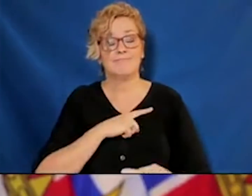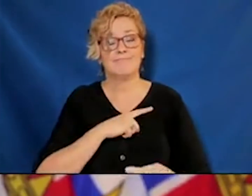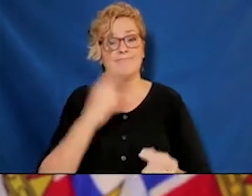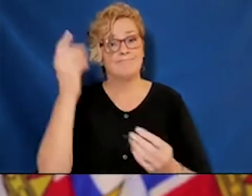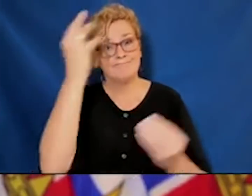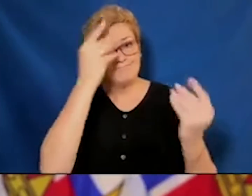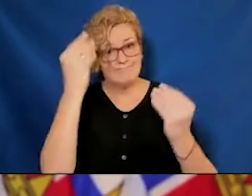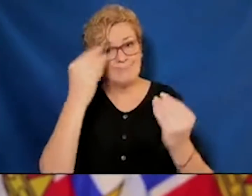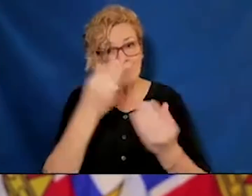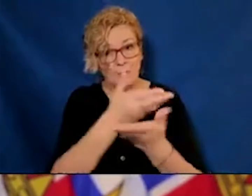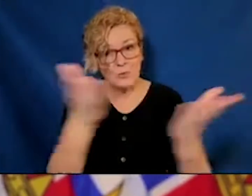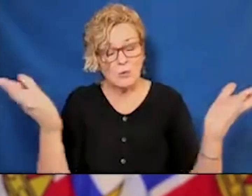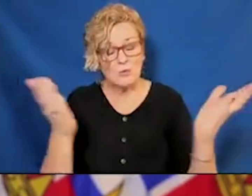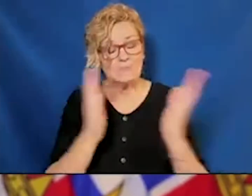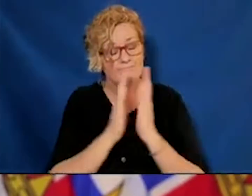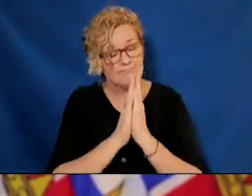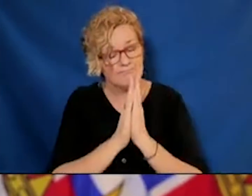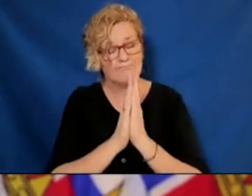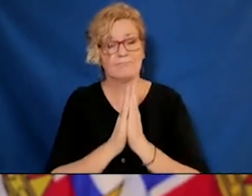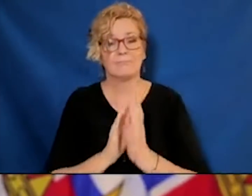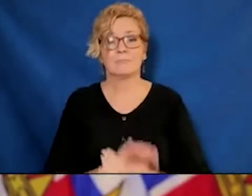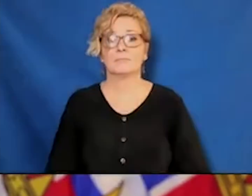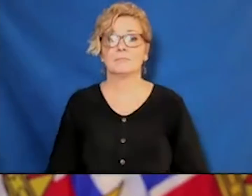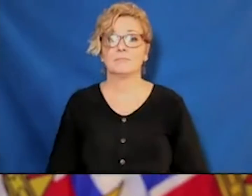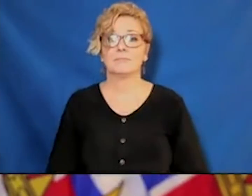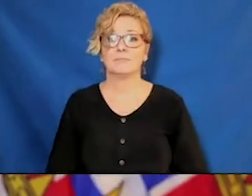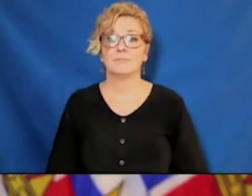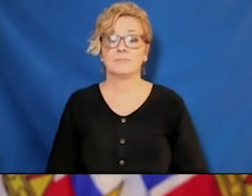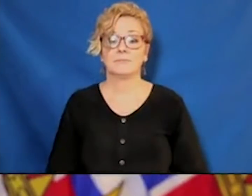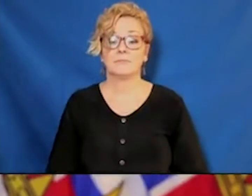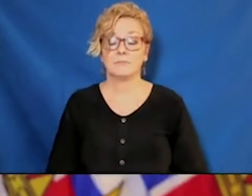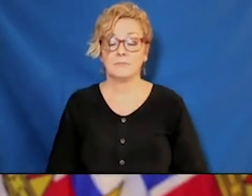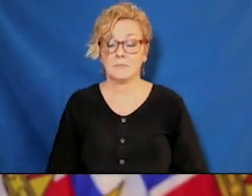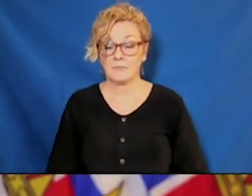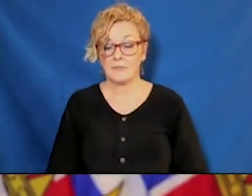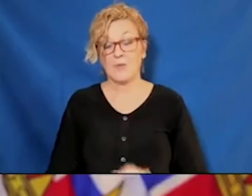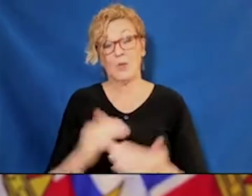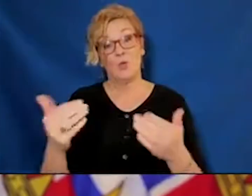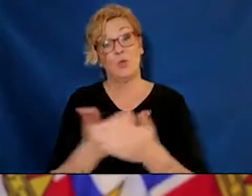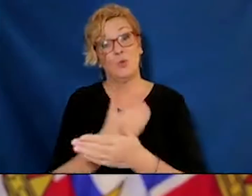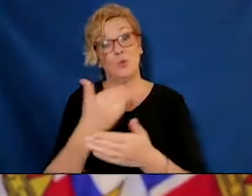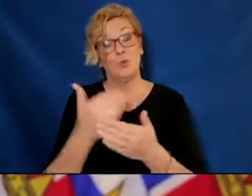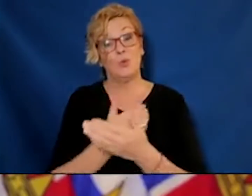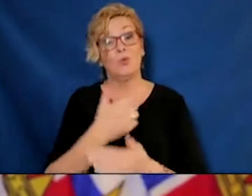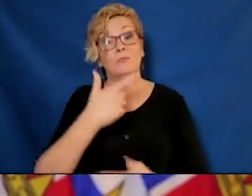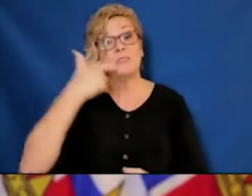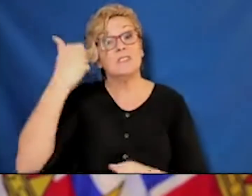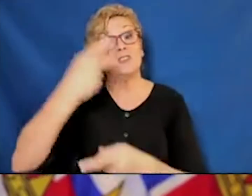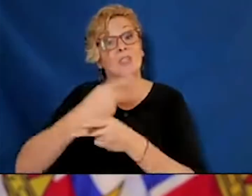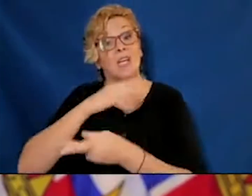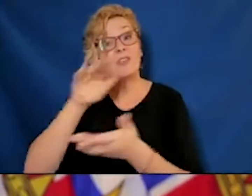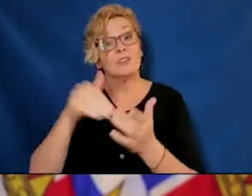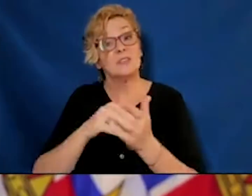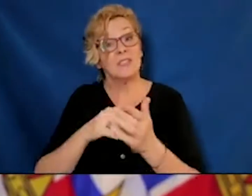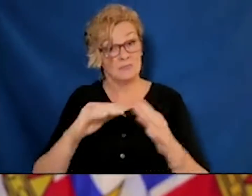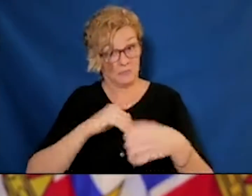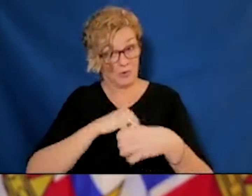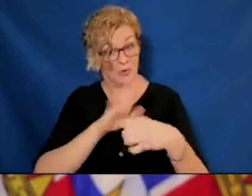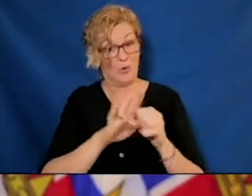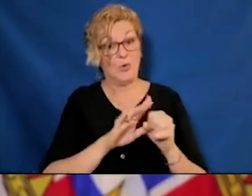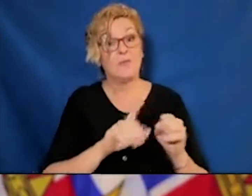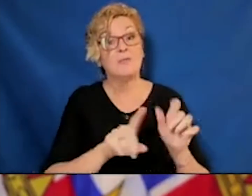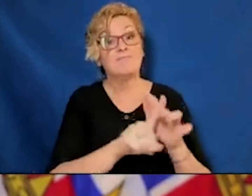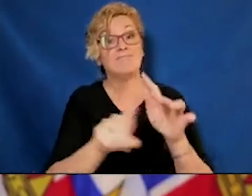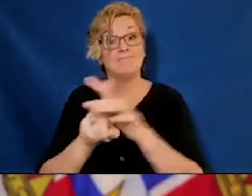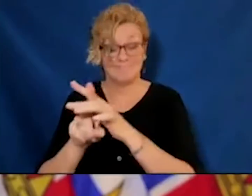We do have 6 new healthcare outbreaks to report over the last few days at Avalon Gardens, the Gatehouse Group